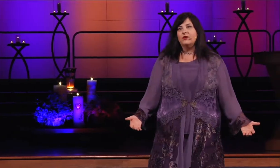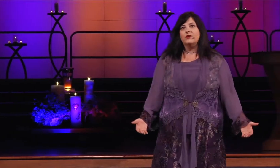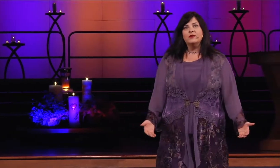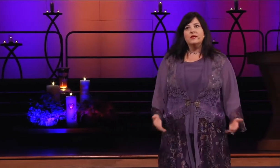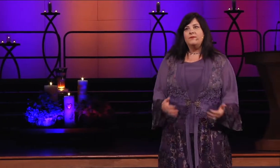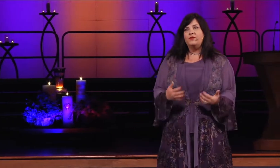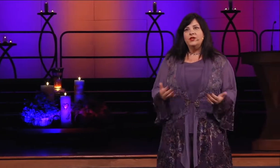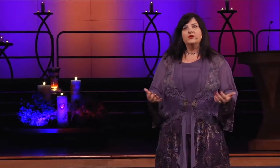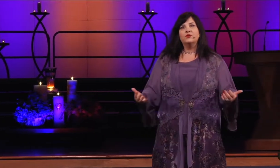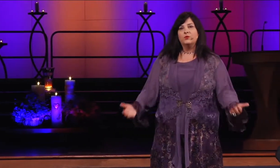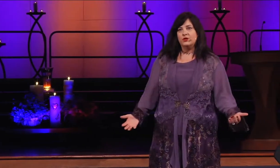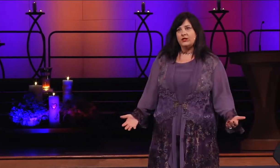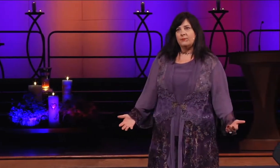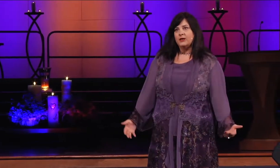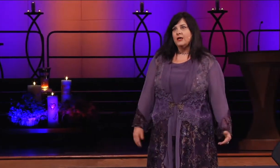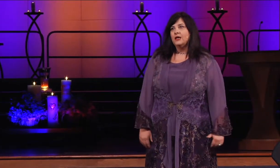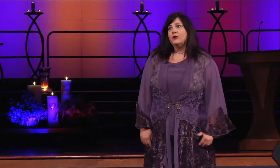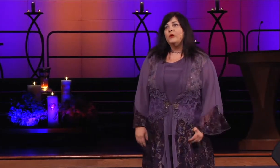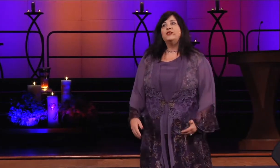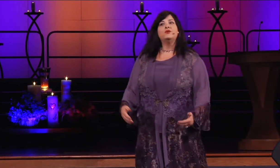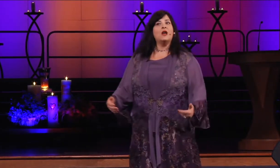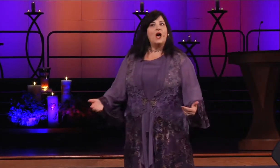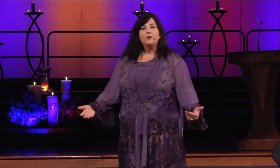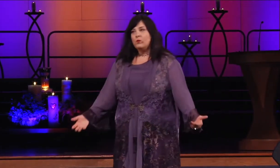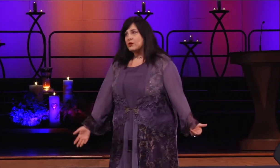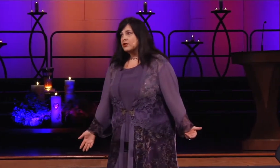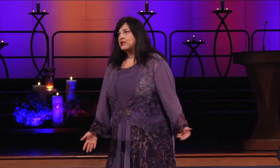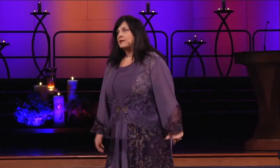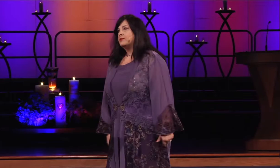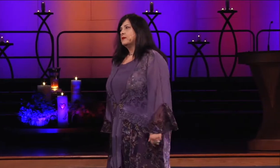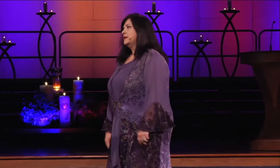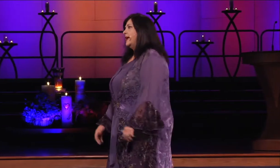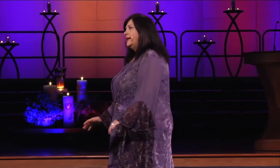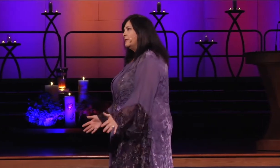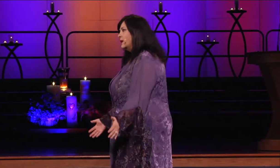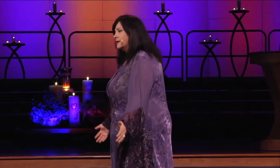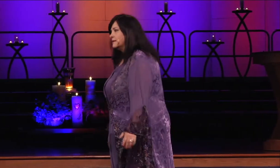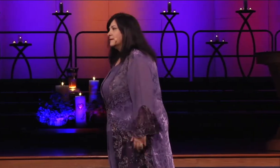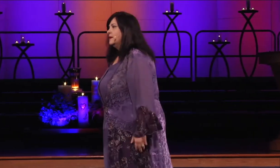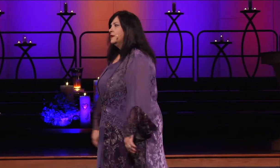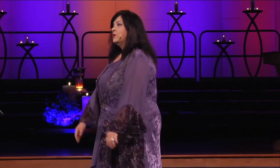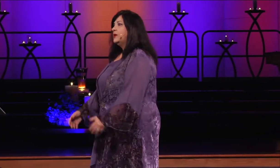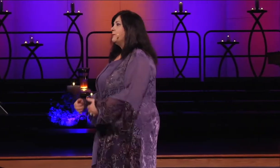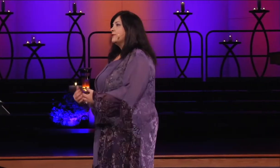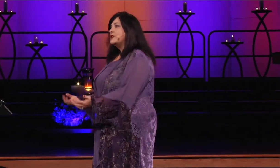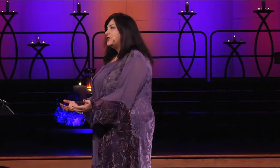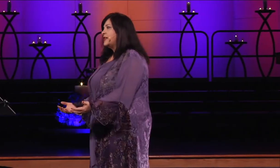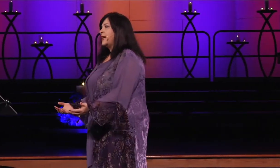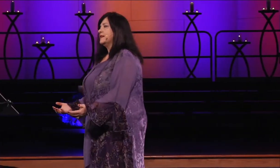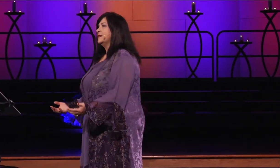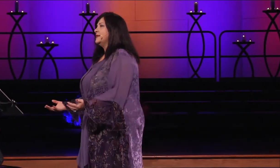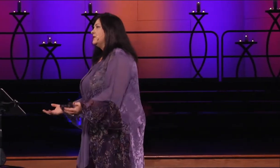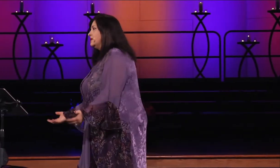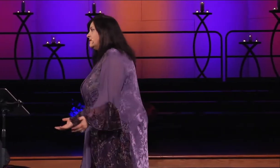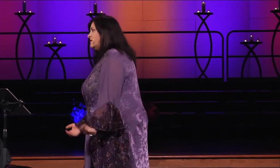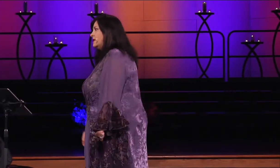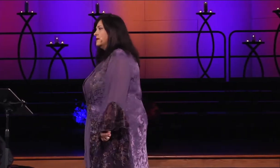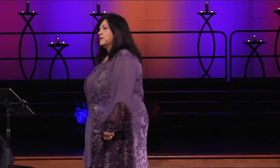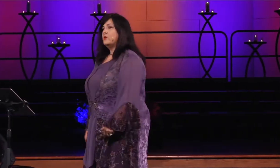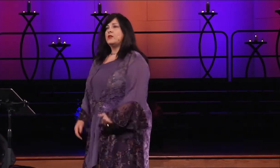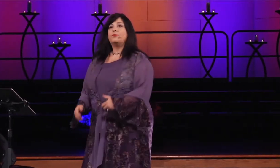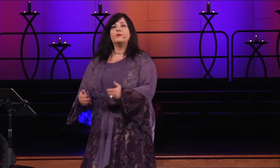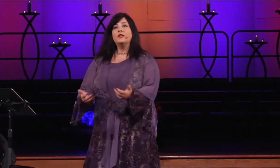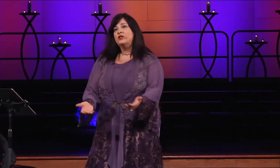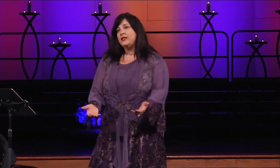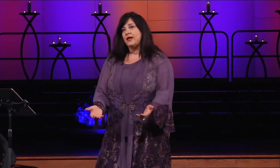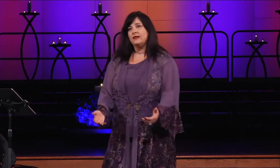some leader or some figure to worship. We do not worship anyone. We appreciate the teachings of